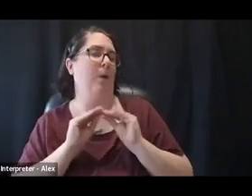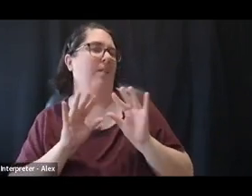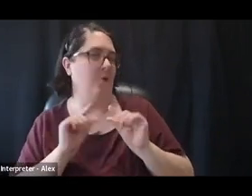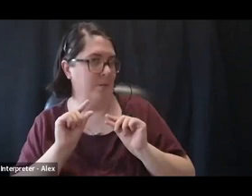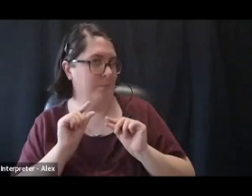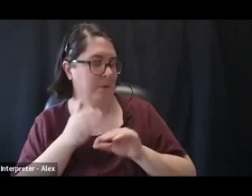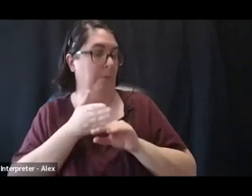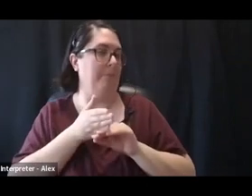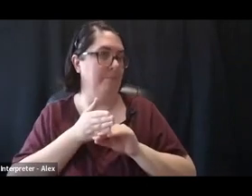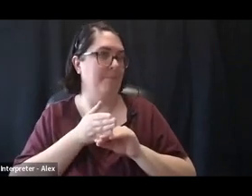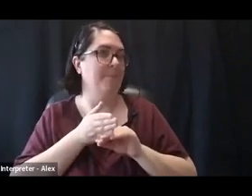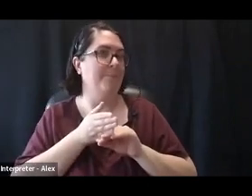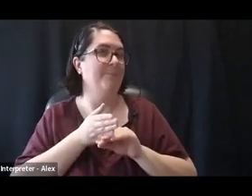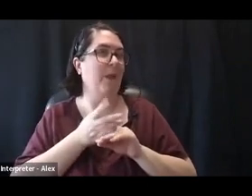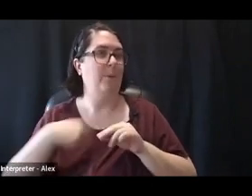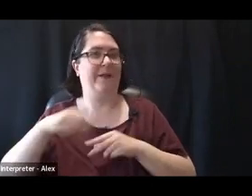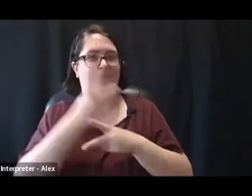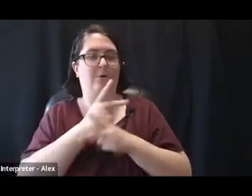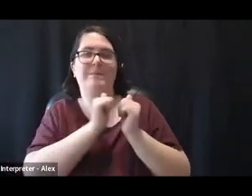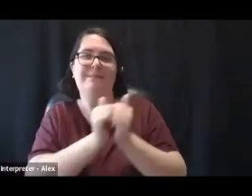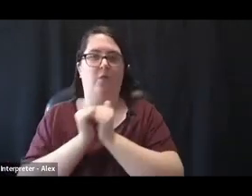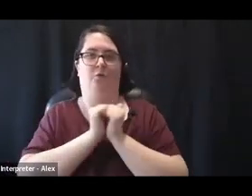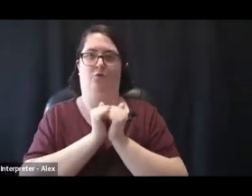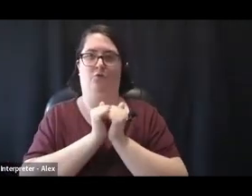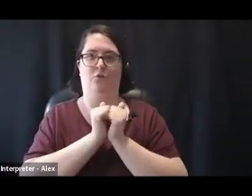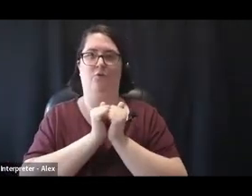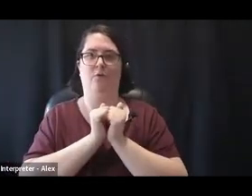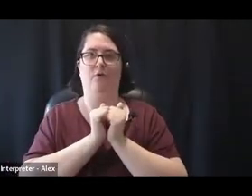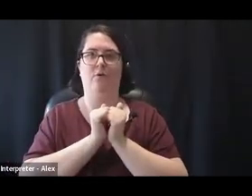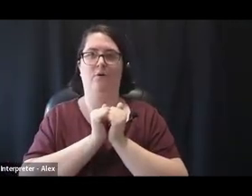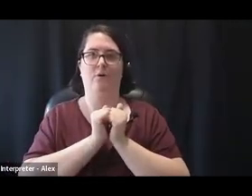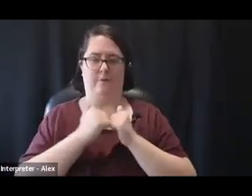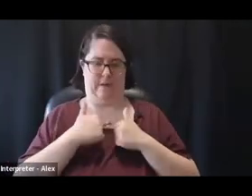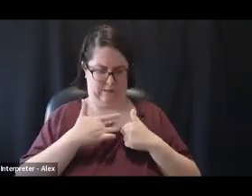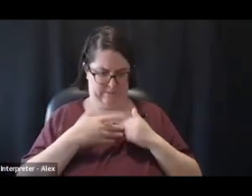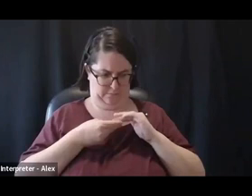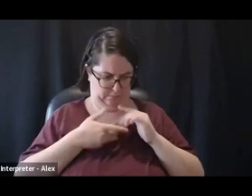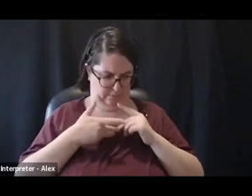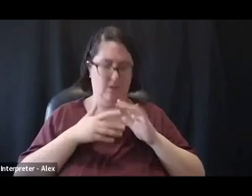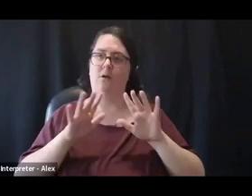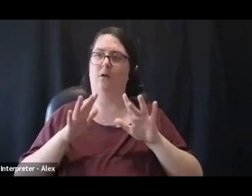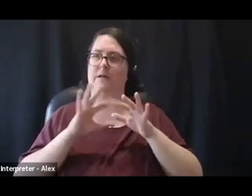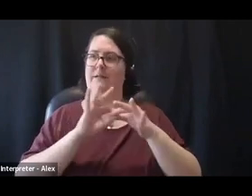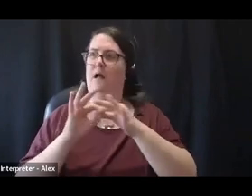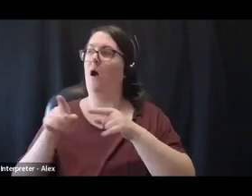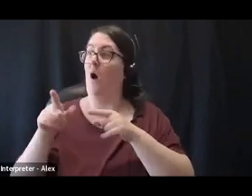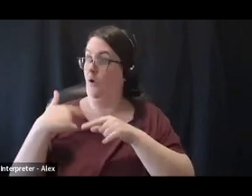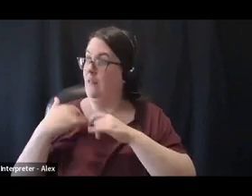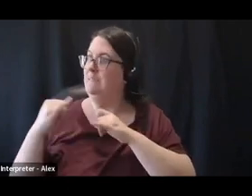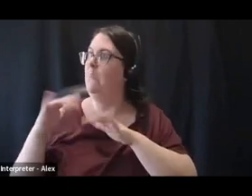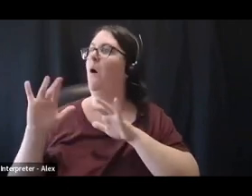is that space together so that we can actually recognize the more comprehensive whole. Mm-hmm. That's the